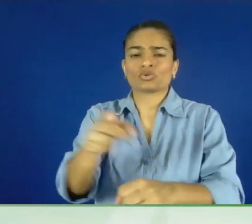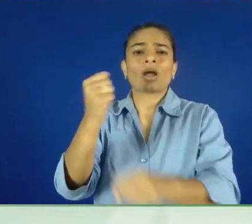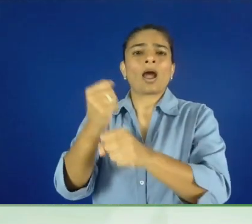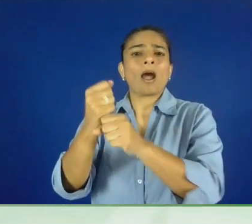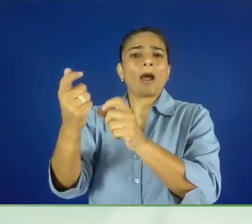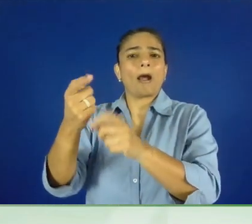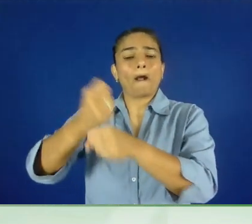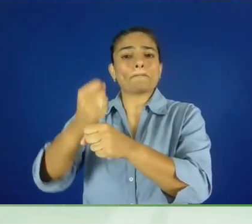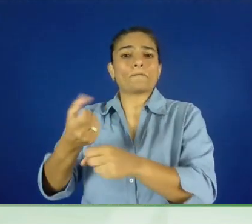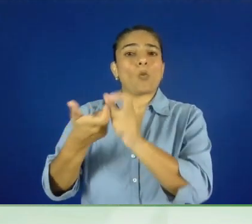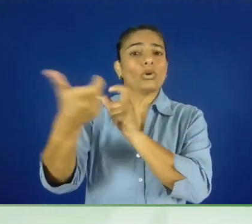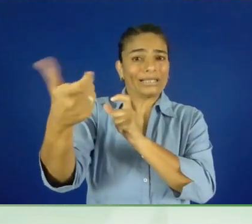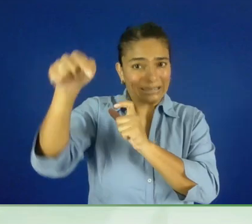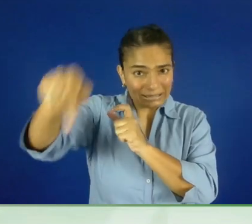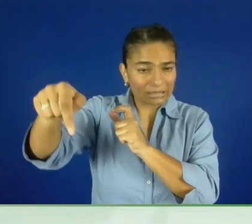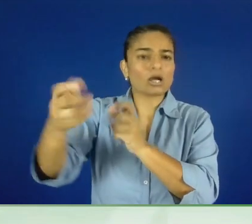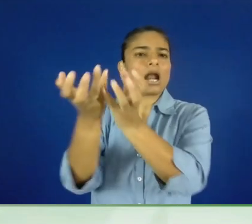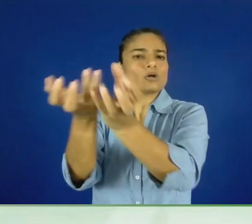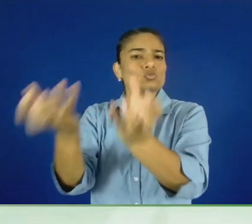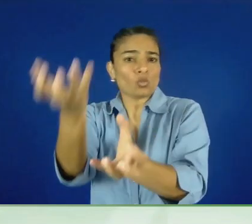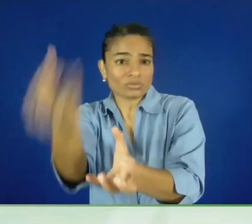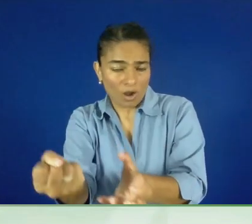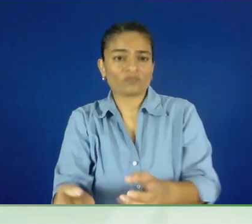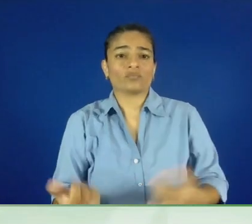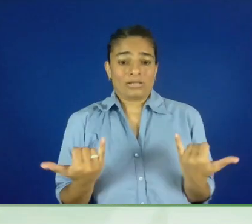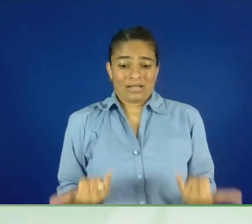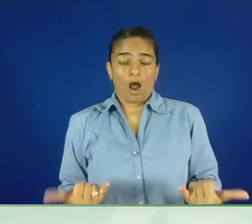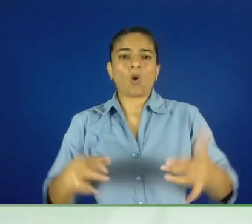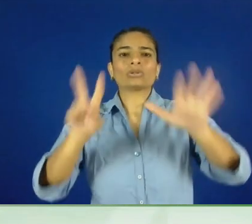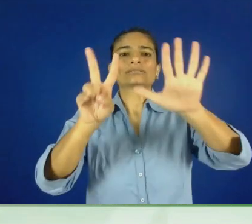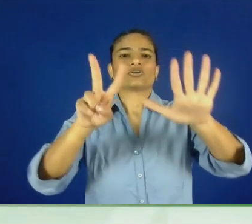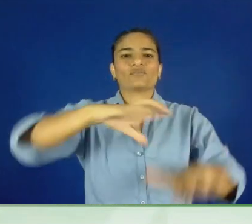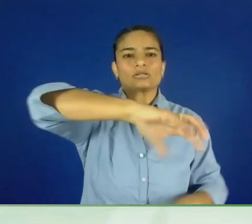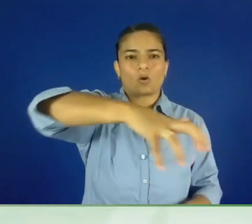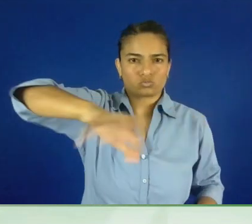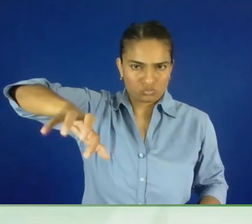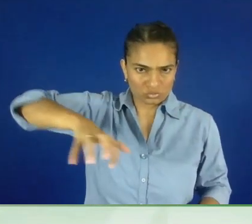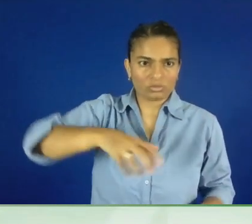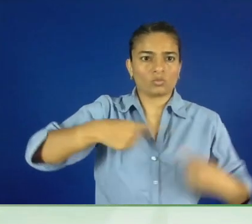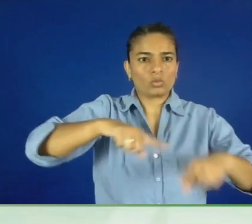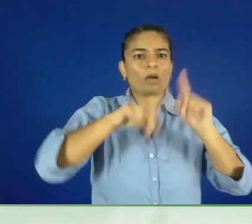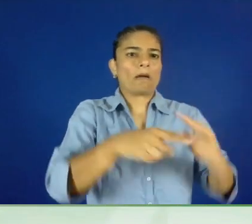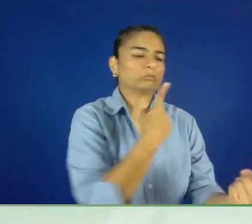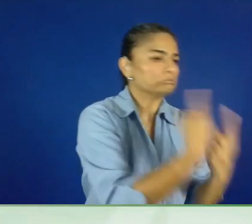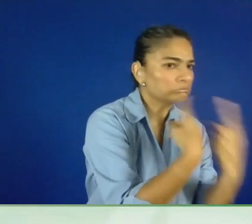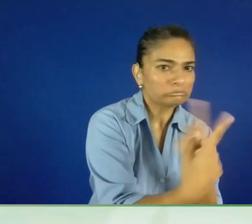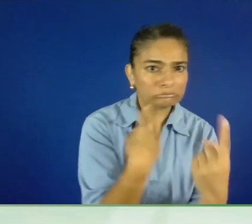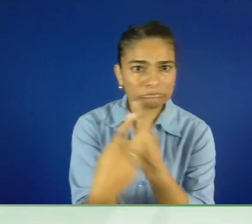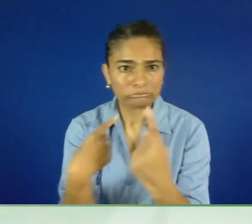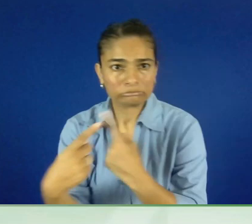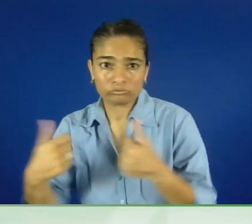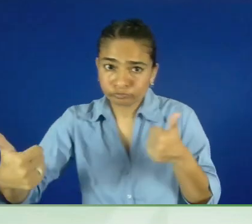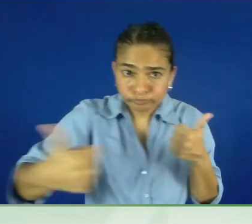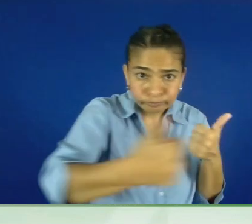to talk to them and see, okay, is this a product which can help you? We really encourage them to do that in the design phase. On the other side,